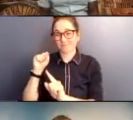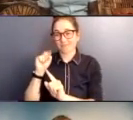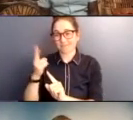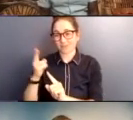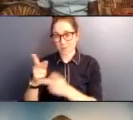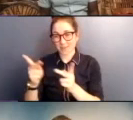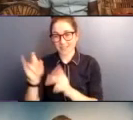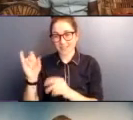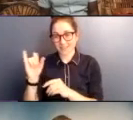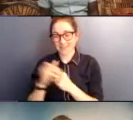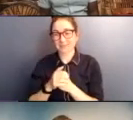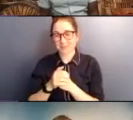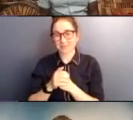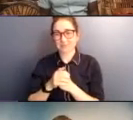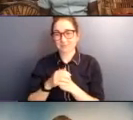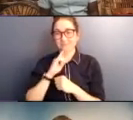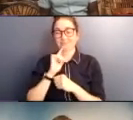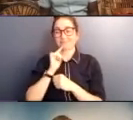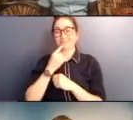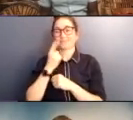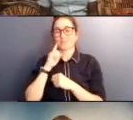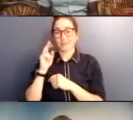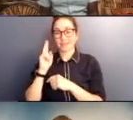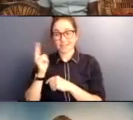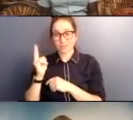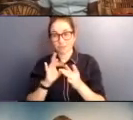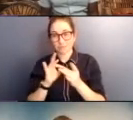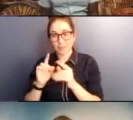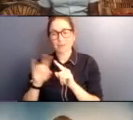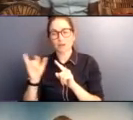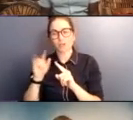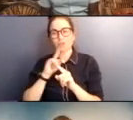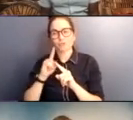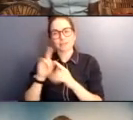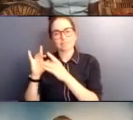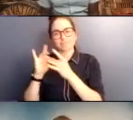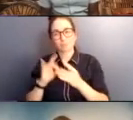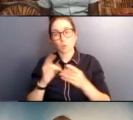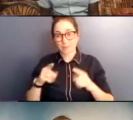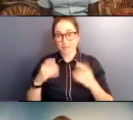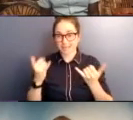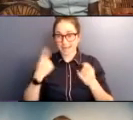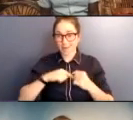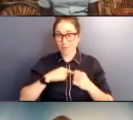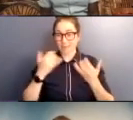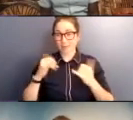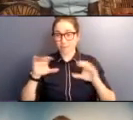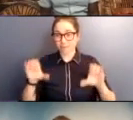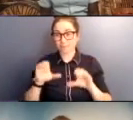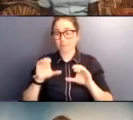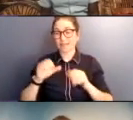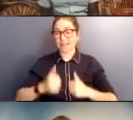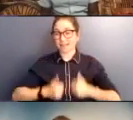only of historic significance, but also very in tune of what's happening today as we present live performances